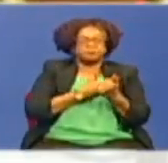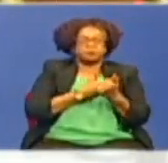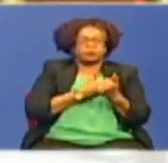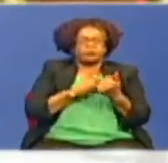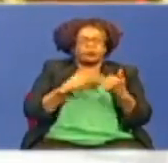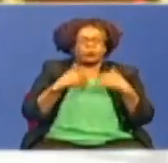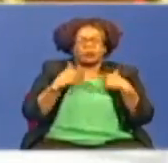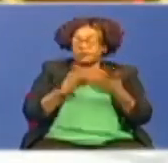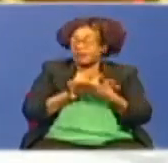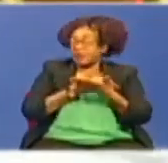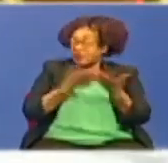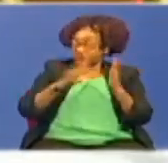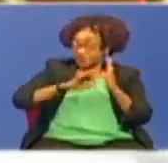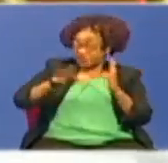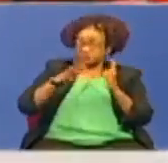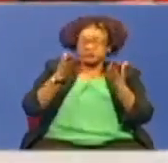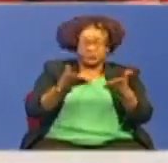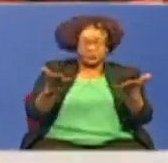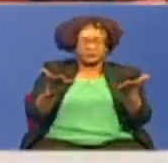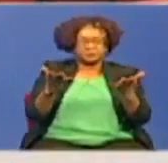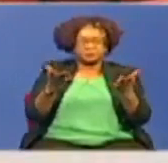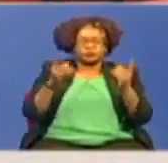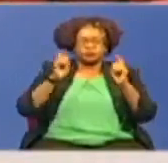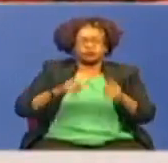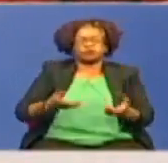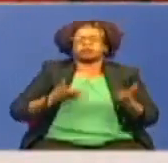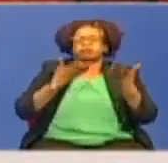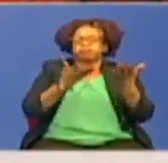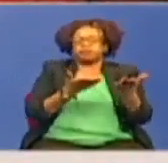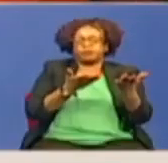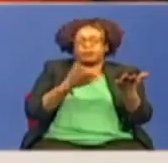The committee is expected to table its final report on the floor of